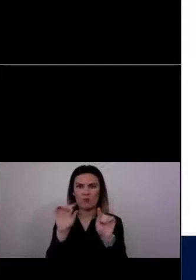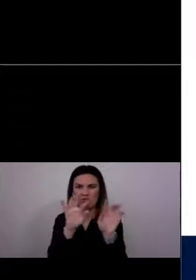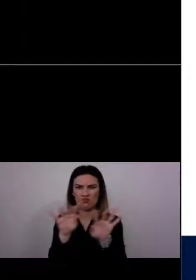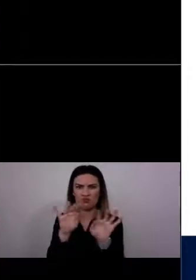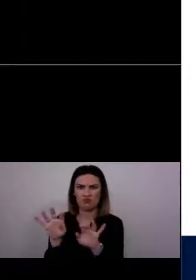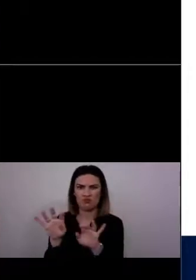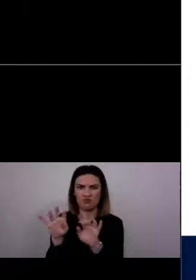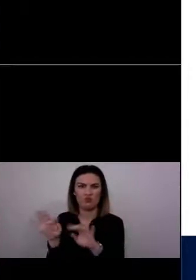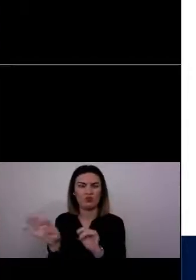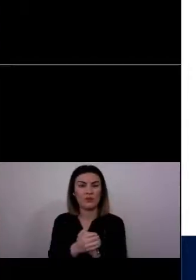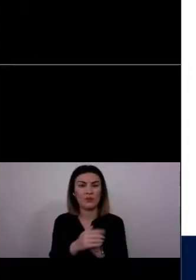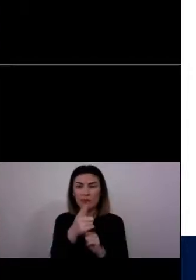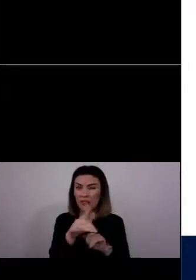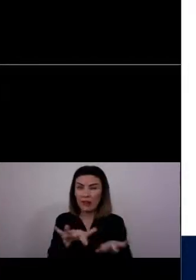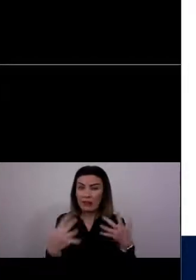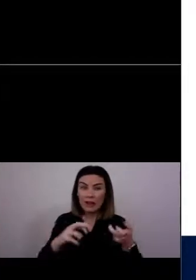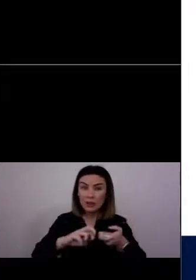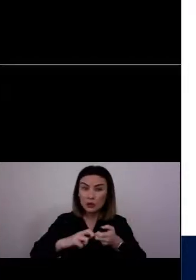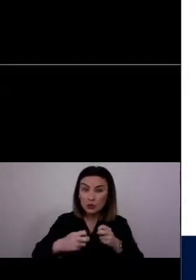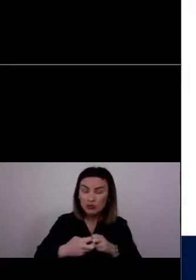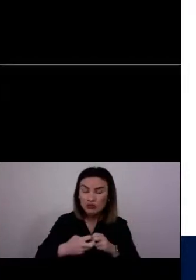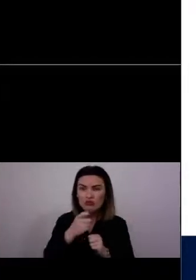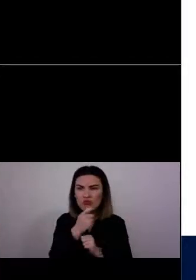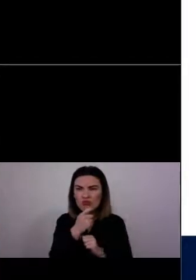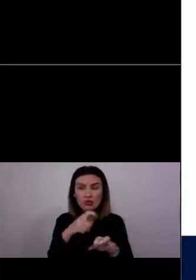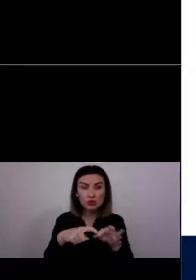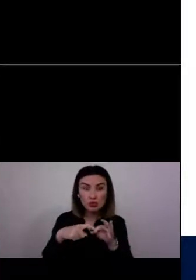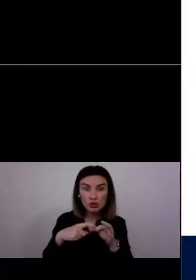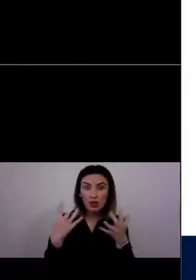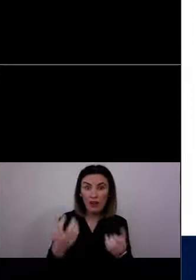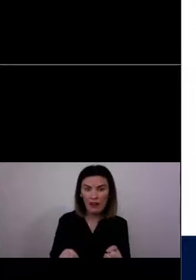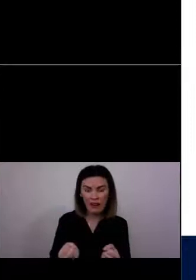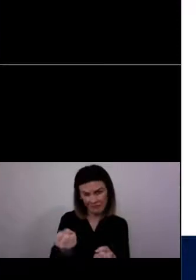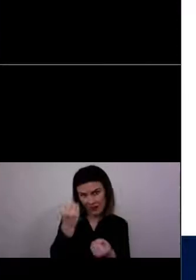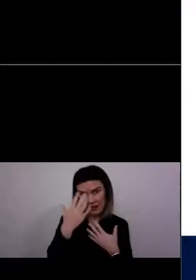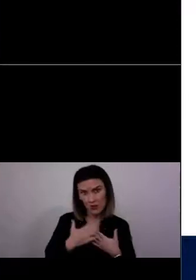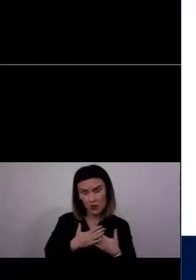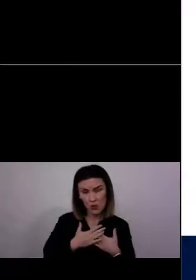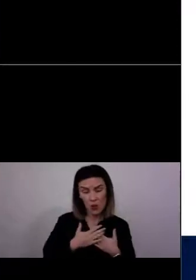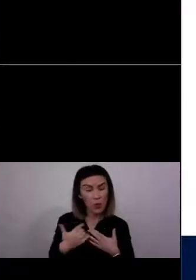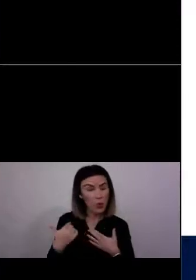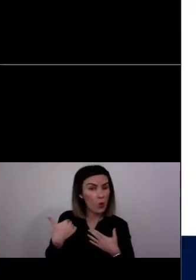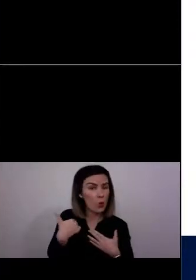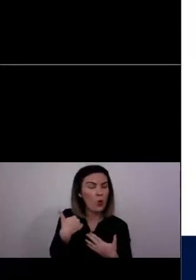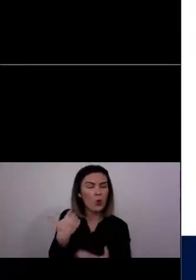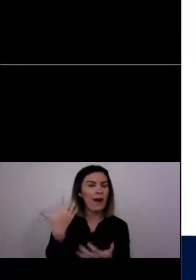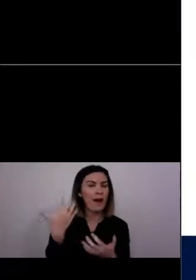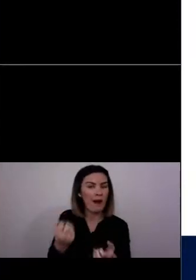questions, please let us know. This is the section that we have the most